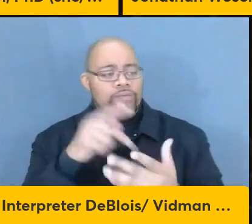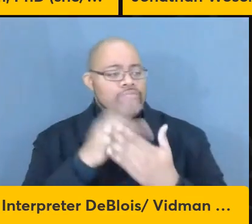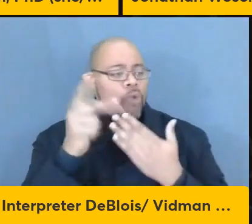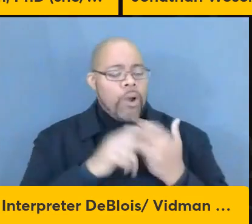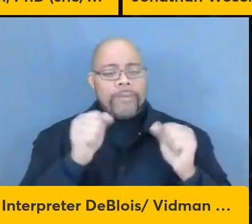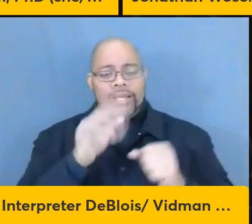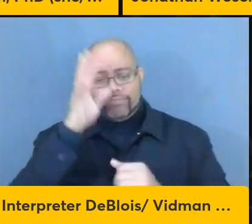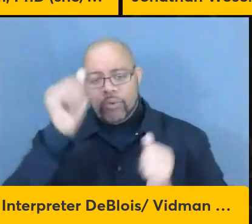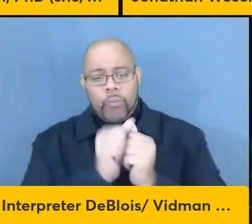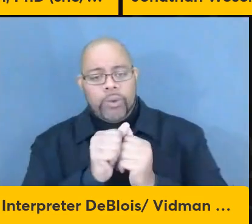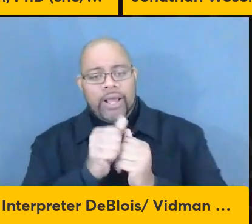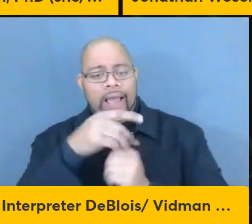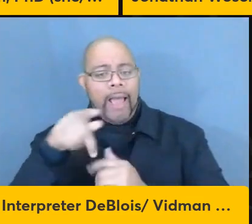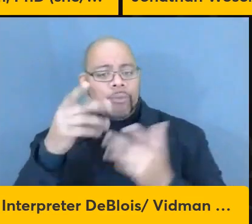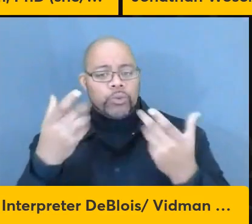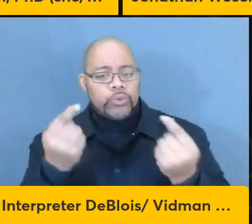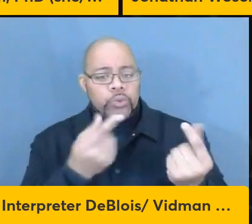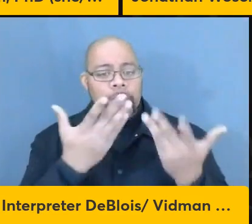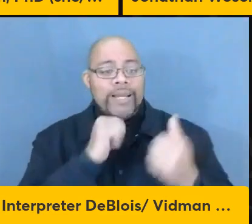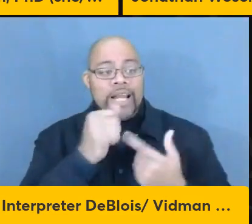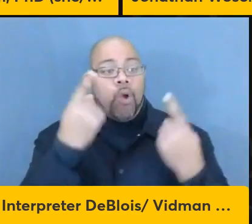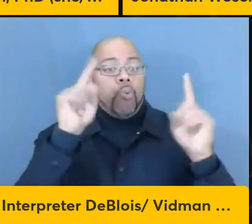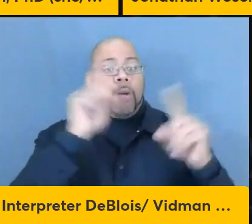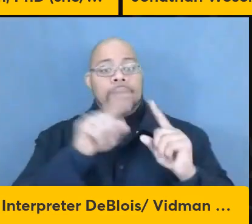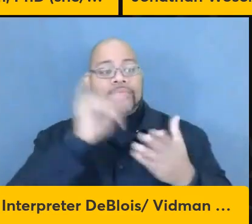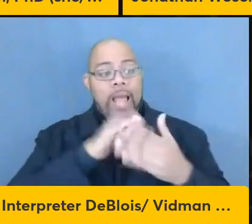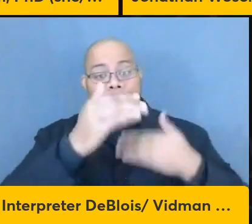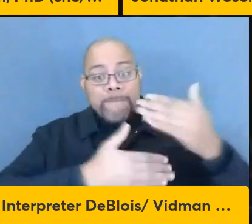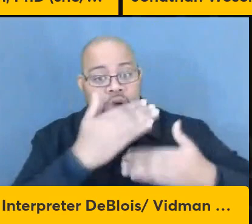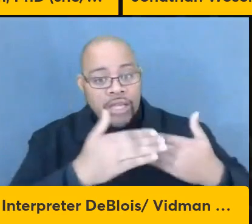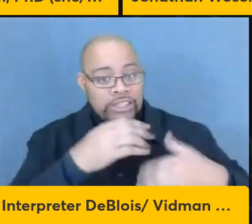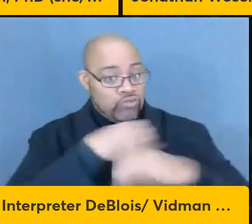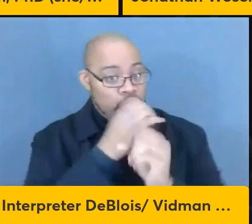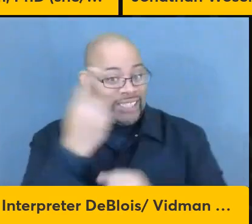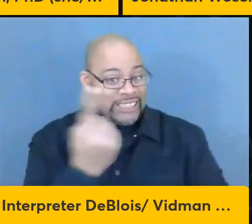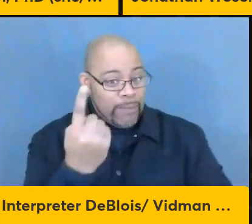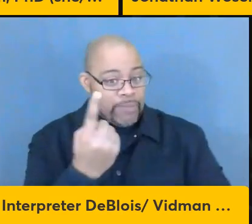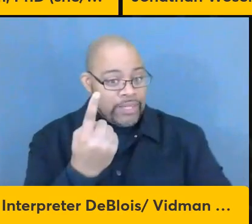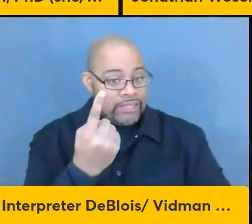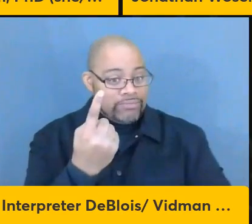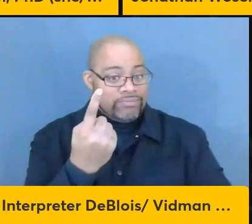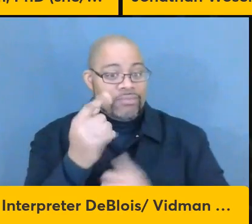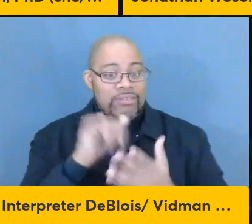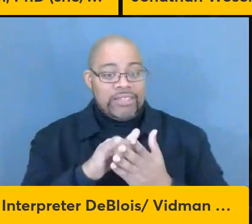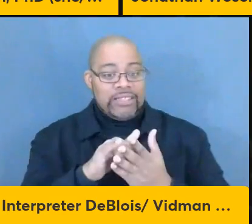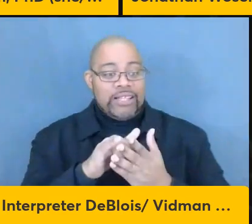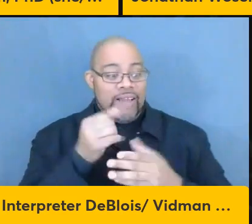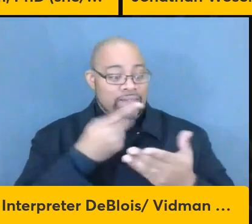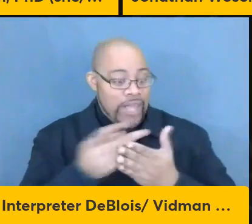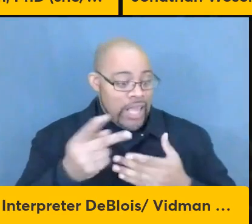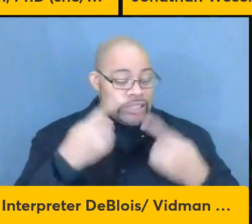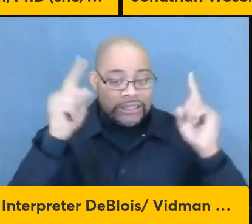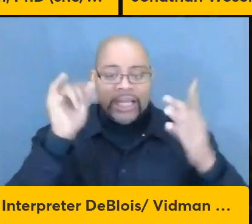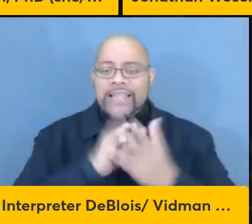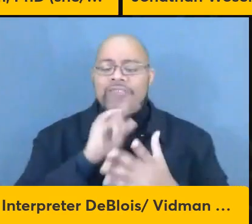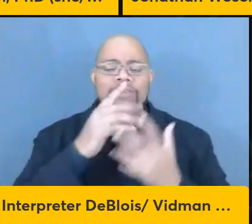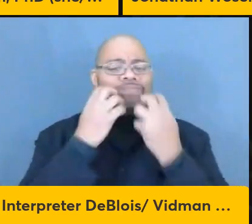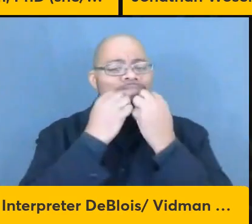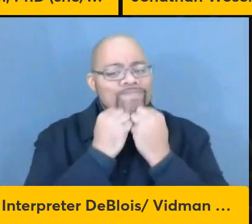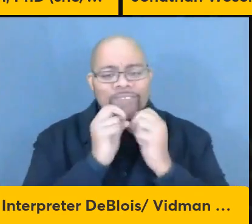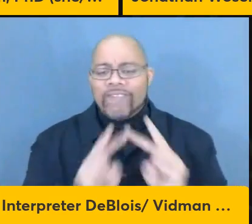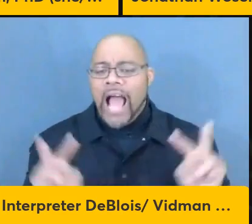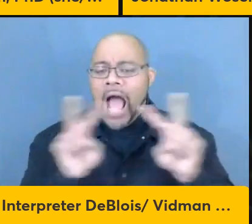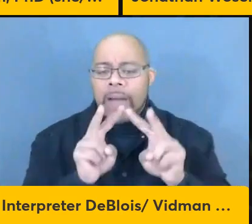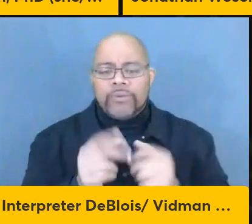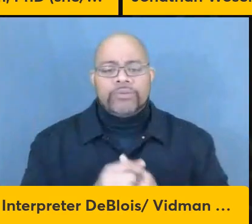you come up with any app you want to do. It may not work, but that process of creating something, failing, succeeding, whatever it is, it's so invaluable. And I